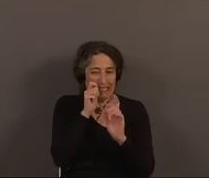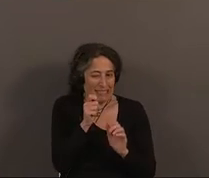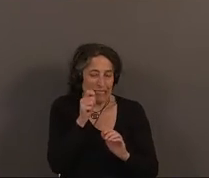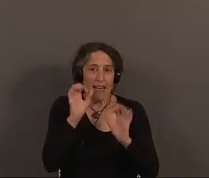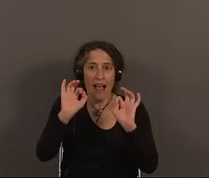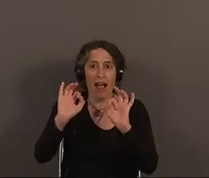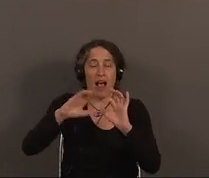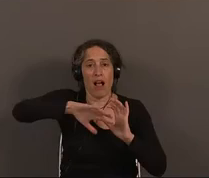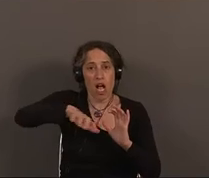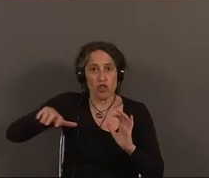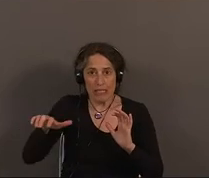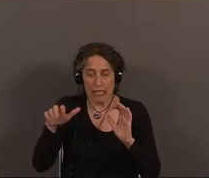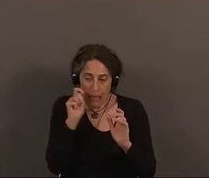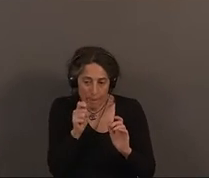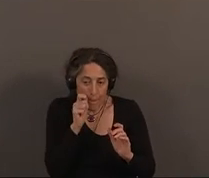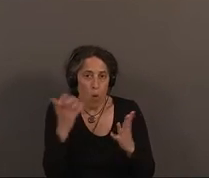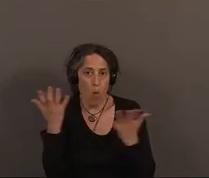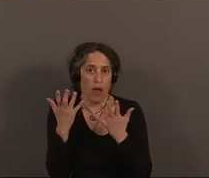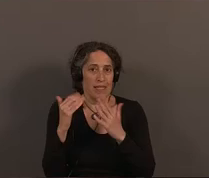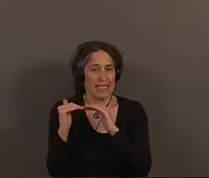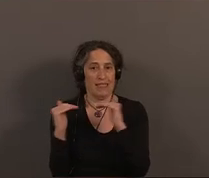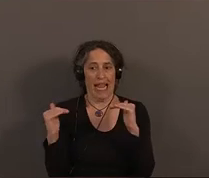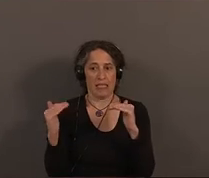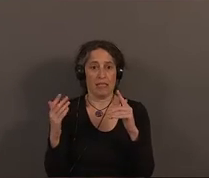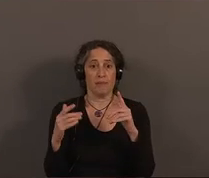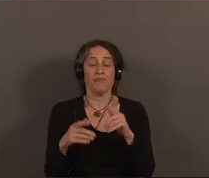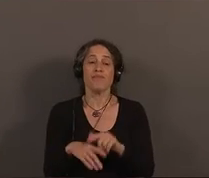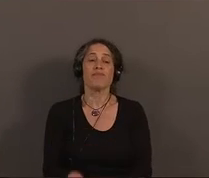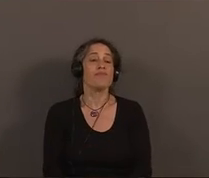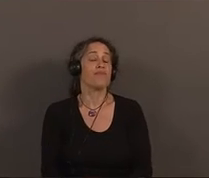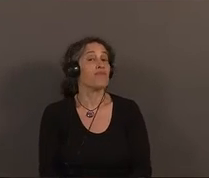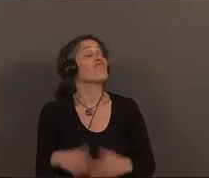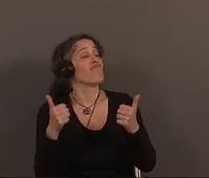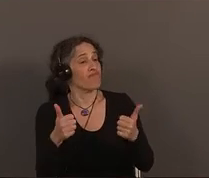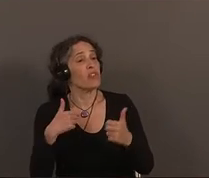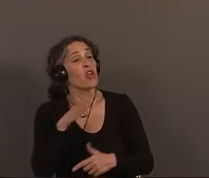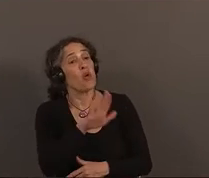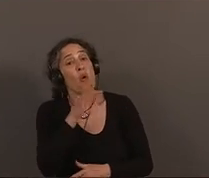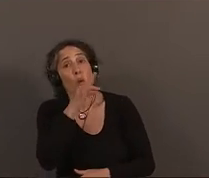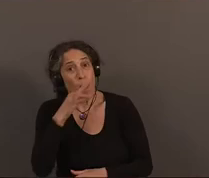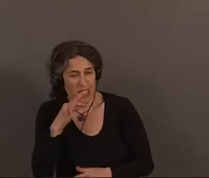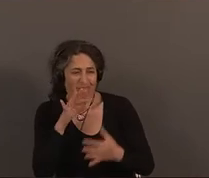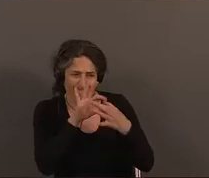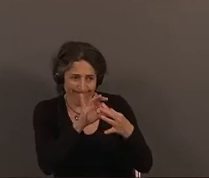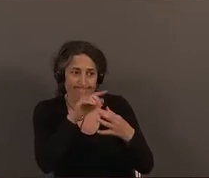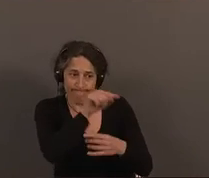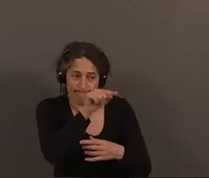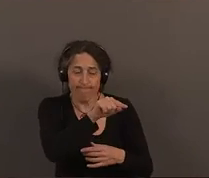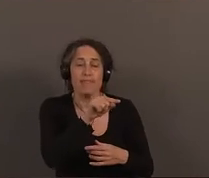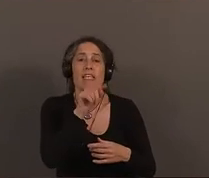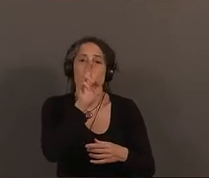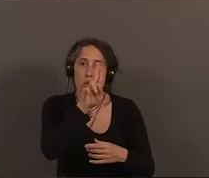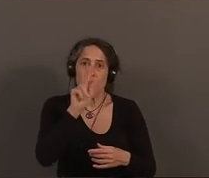your question really has to do with the UK. But of course, you know, it may take so many